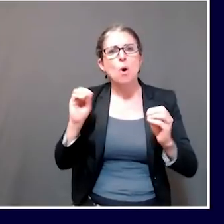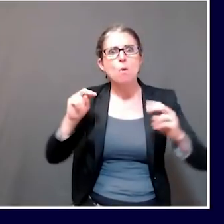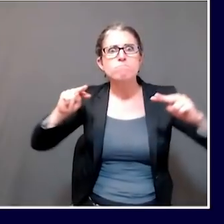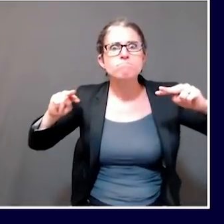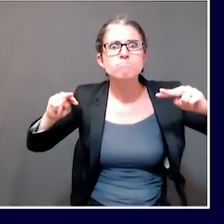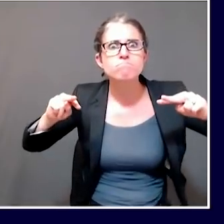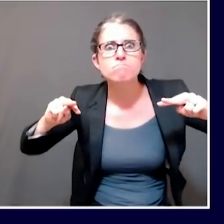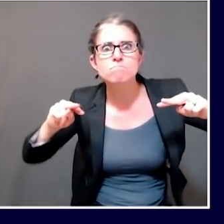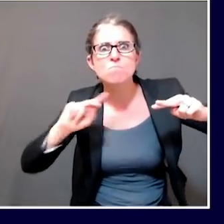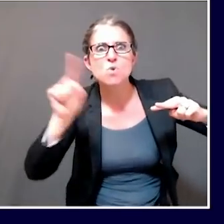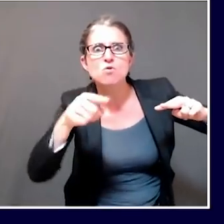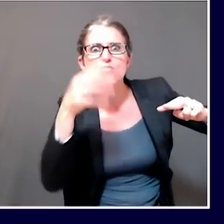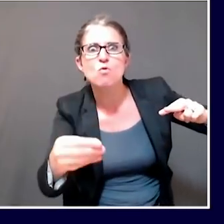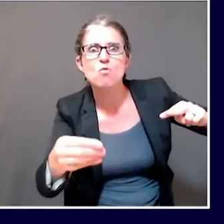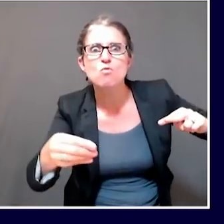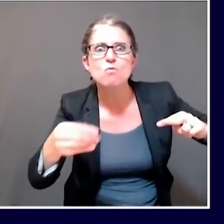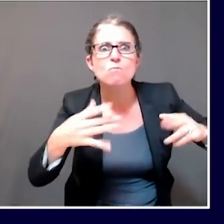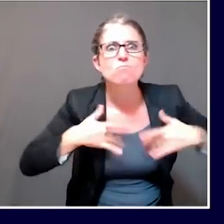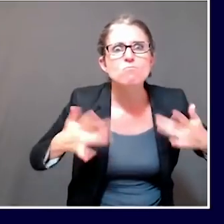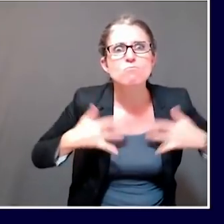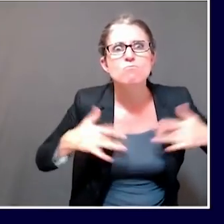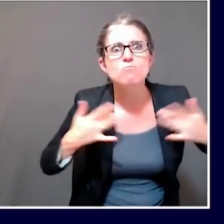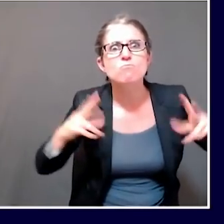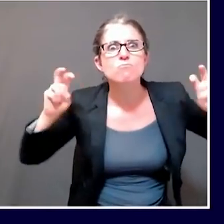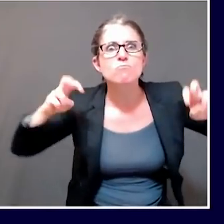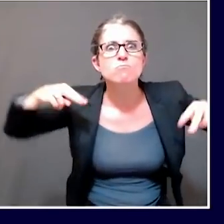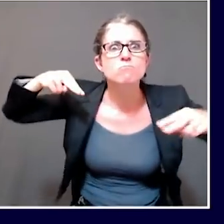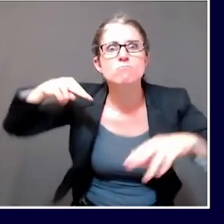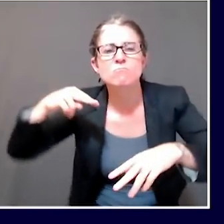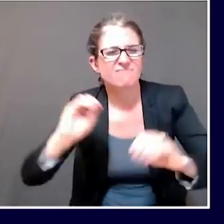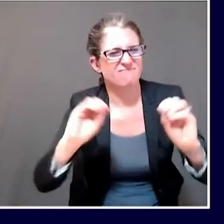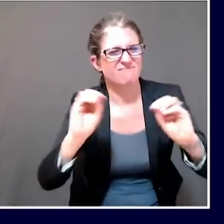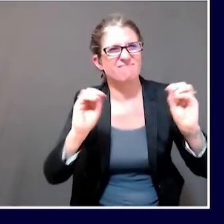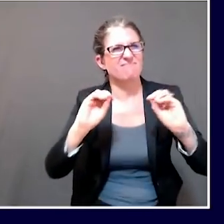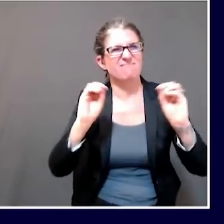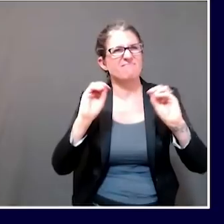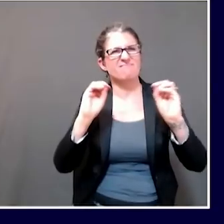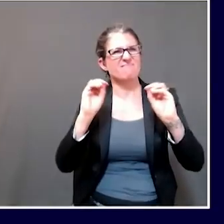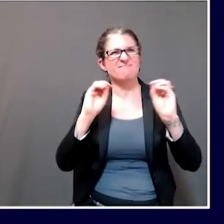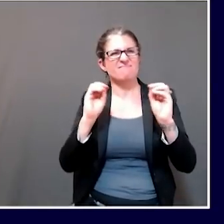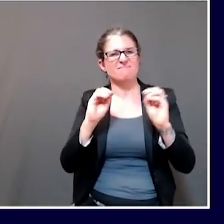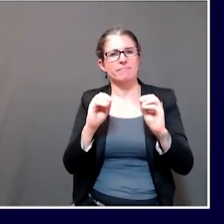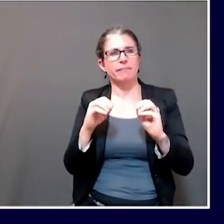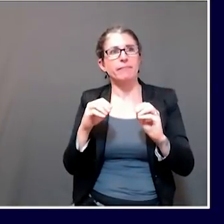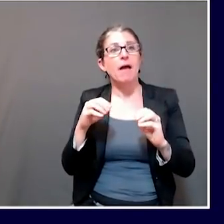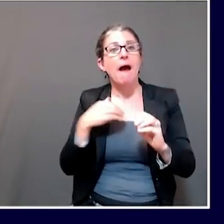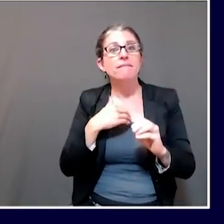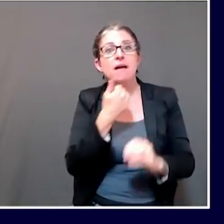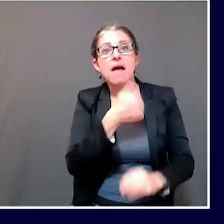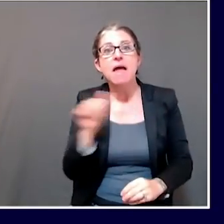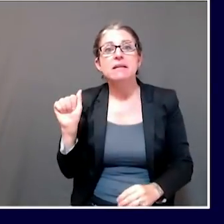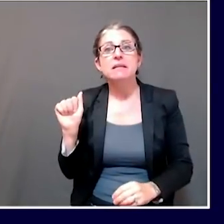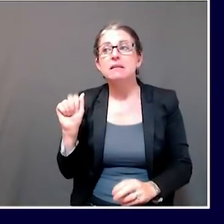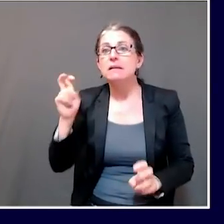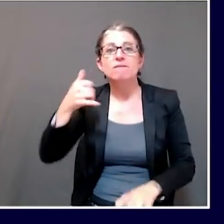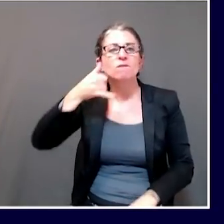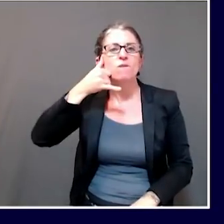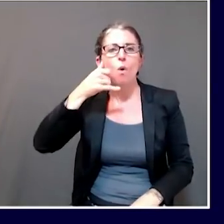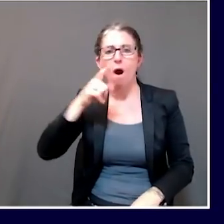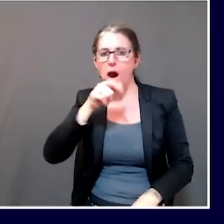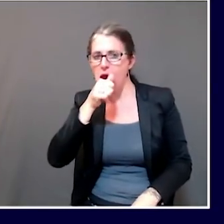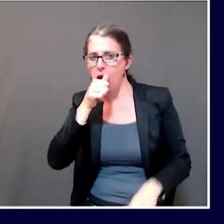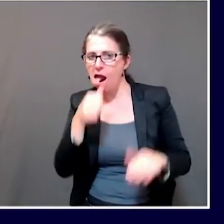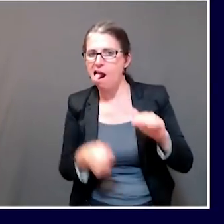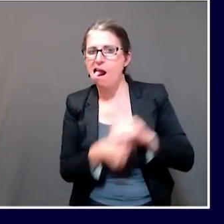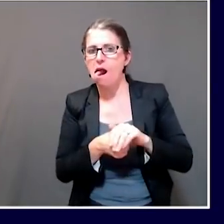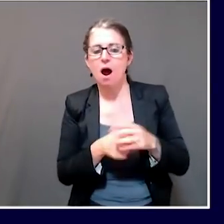a system where someone sends an alert, their phone sends an alert to Maine CDC the minute they cross the border. We're not